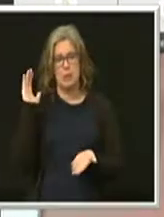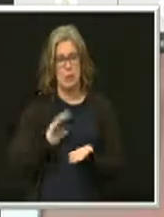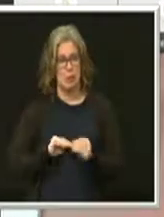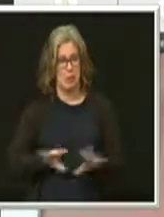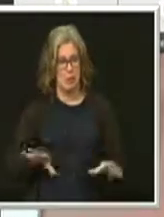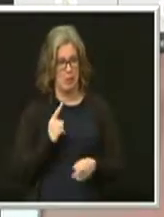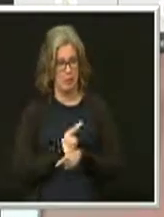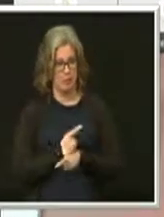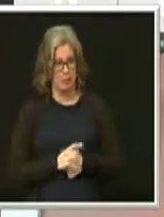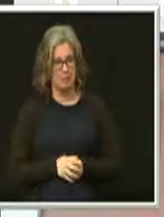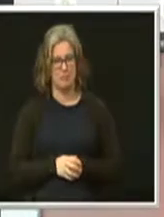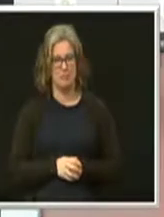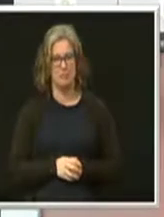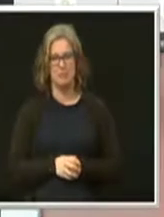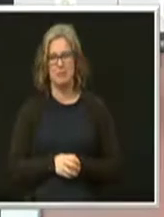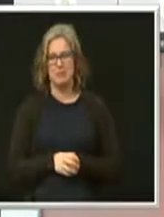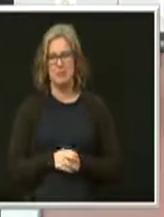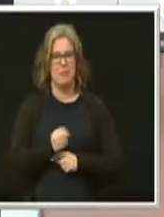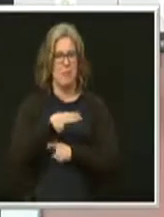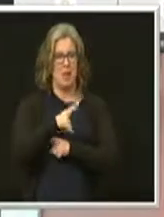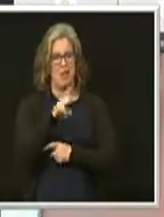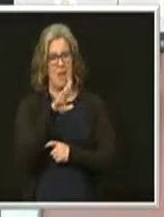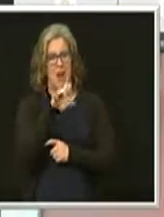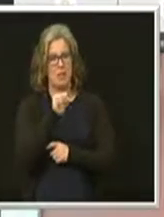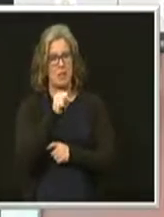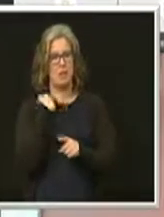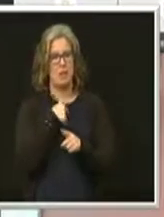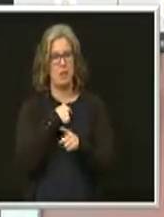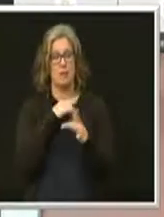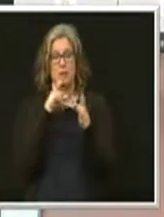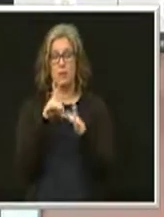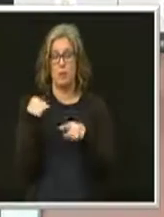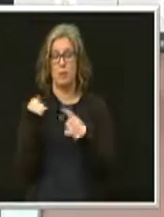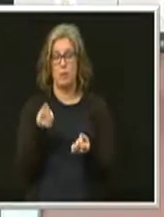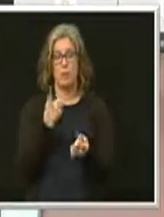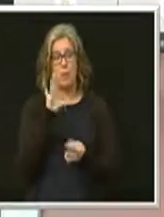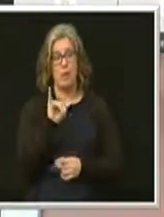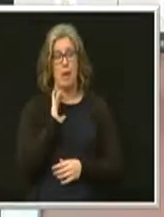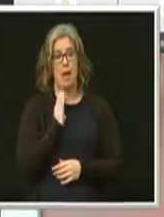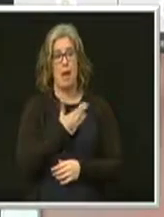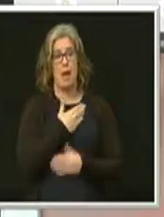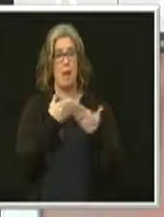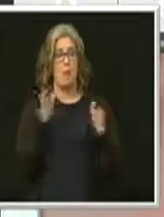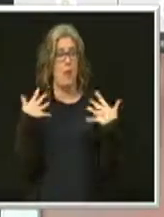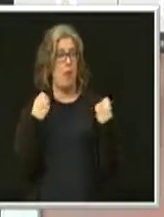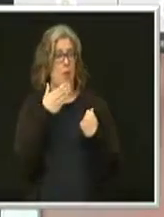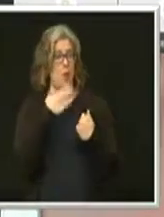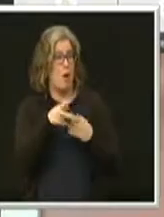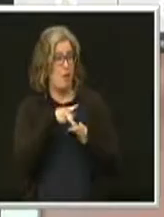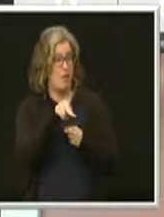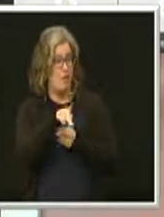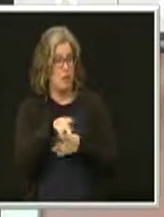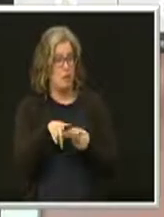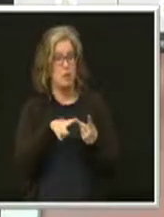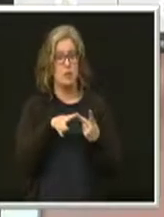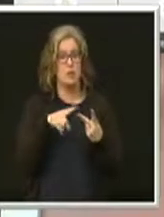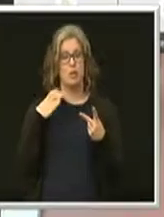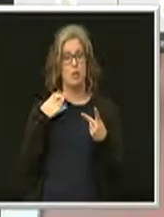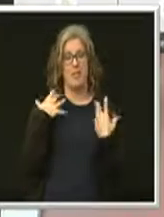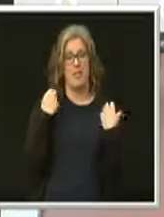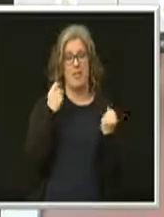right? Beat this virus. So we've been guided throughout this by our public health and wellness professionals and our chief